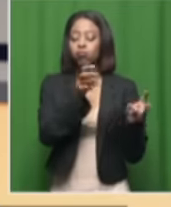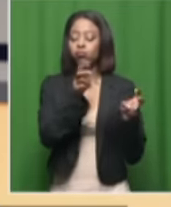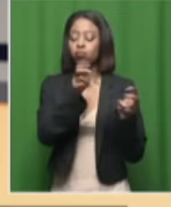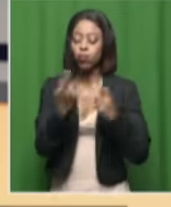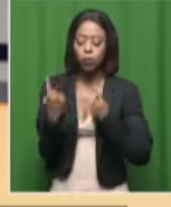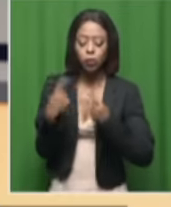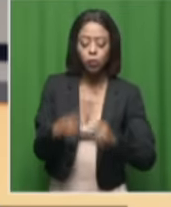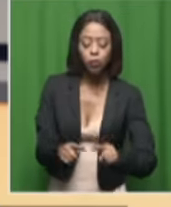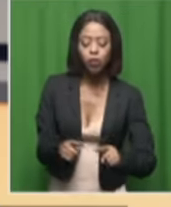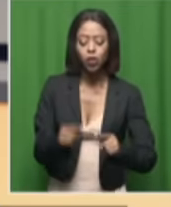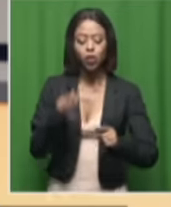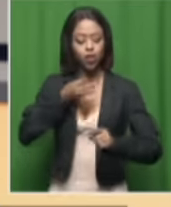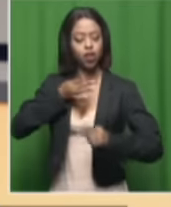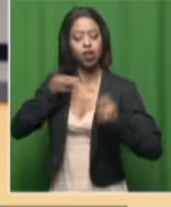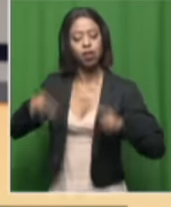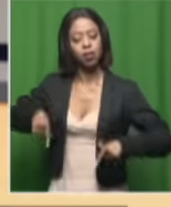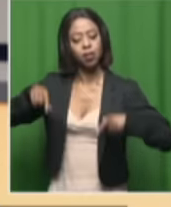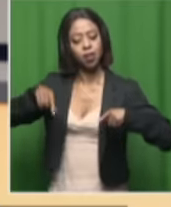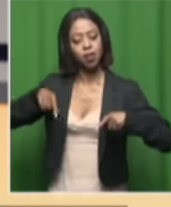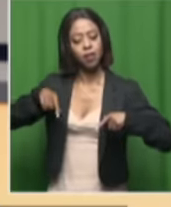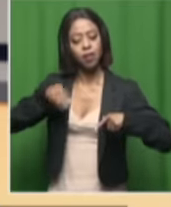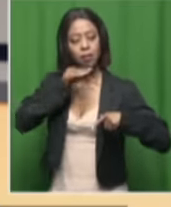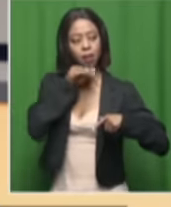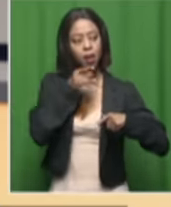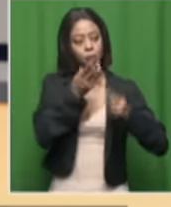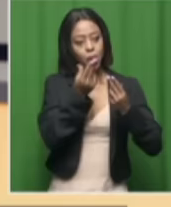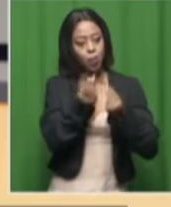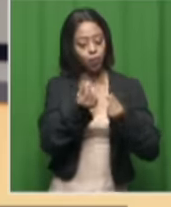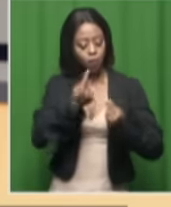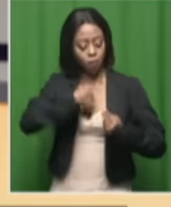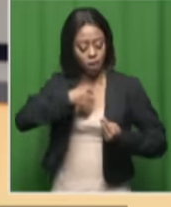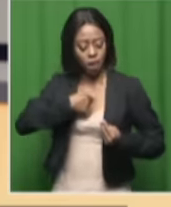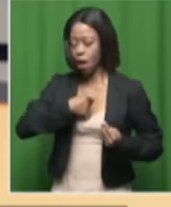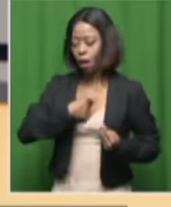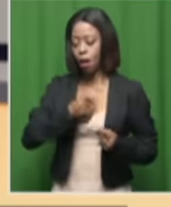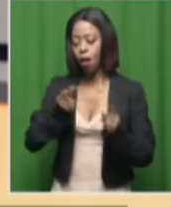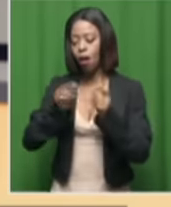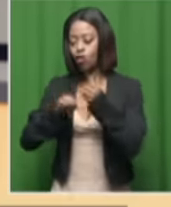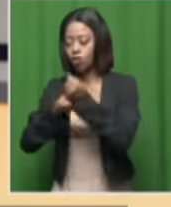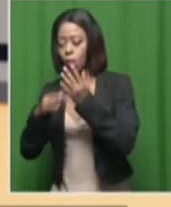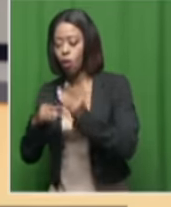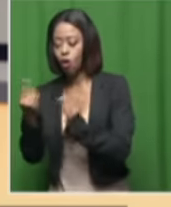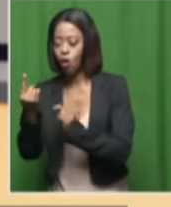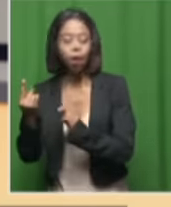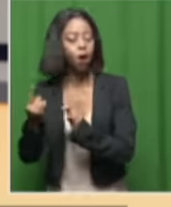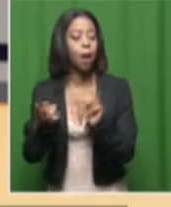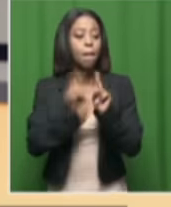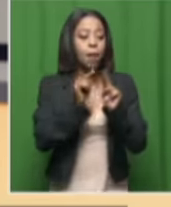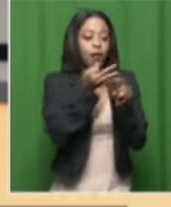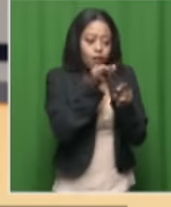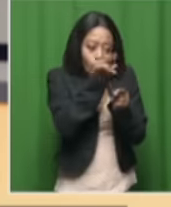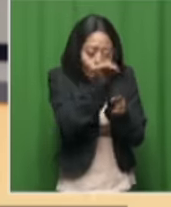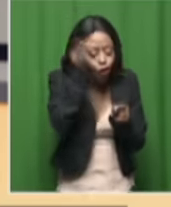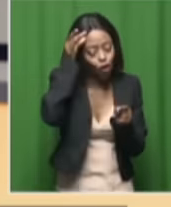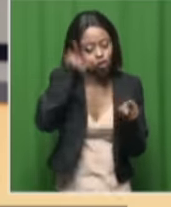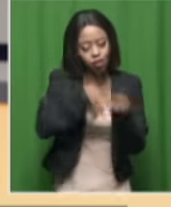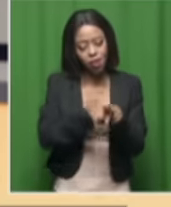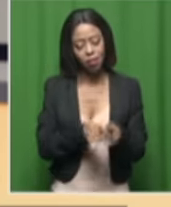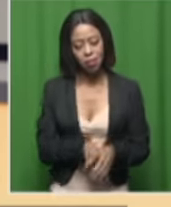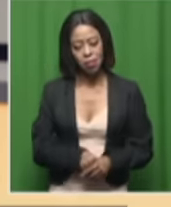putting themselves on the line, and it's more like we're doing this not only for ourselves and our supporters, but we're doing this for Coach Jose.